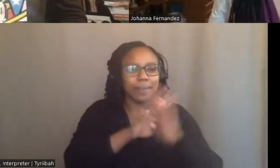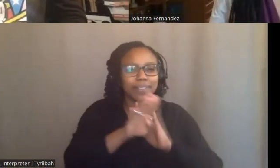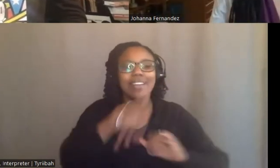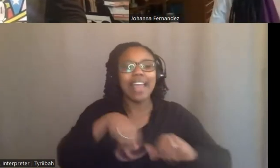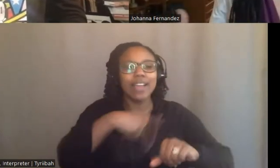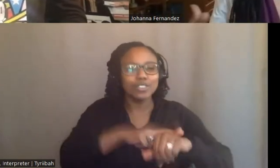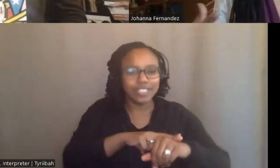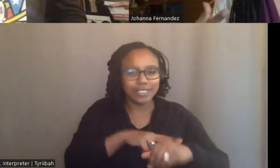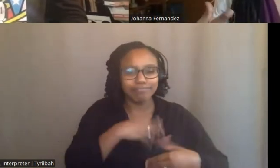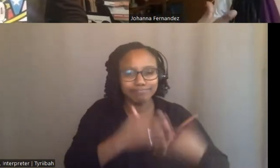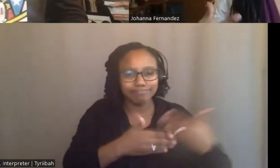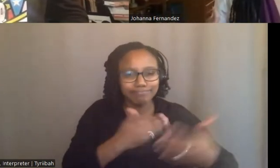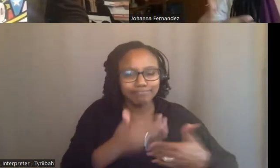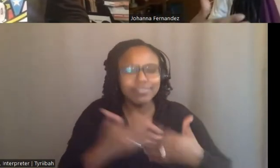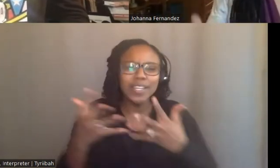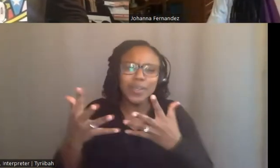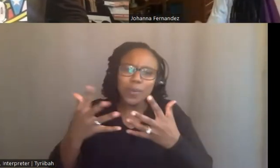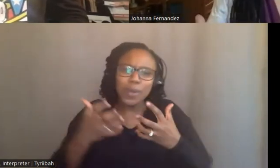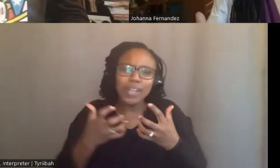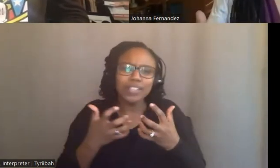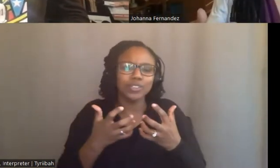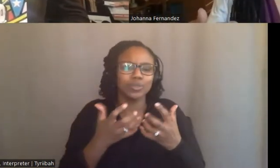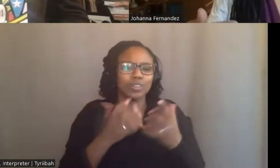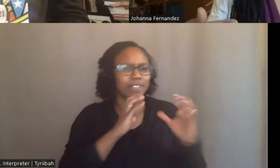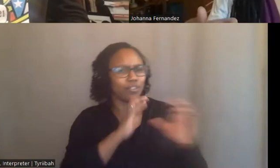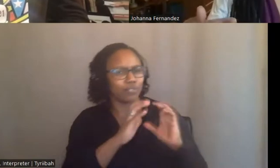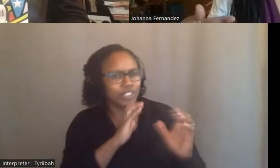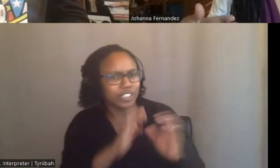in conversations. He was not